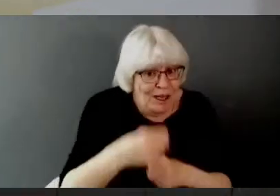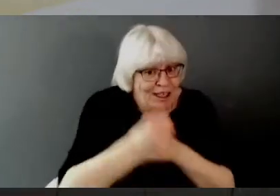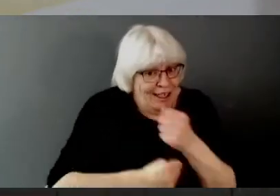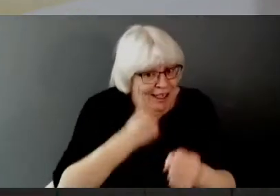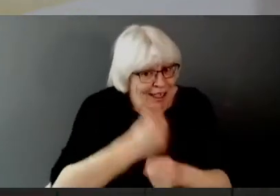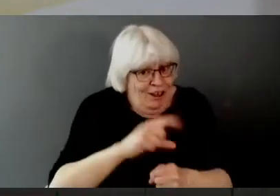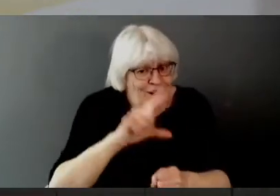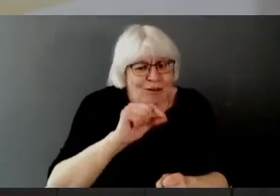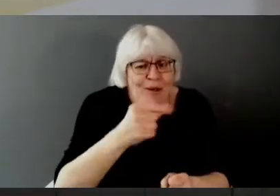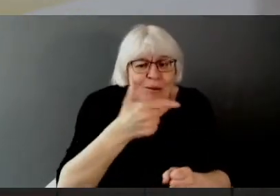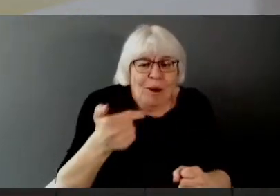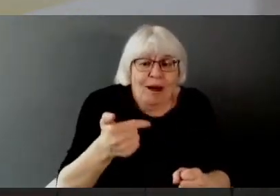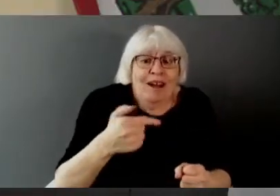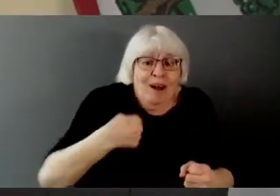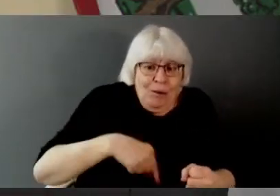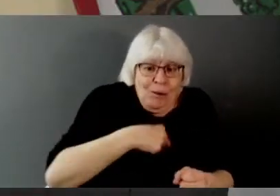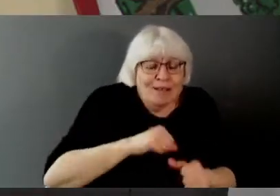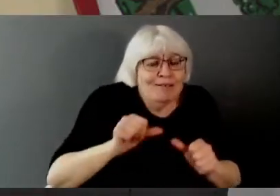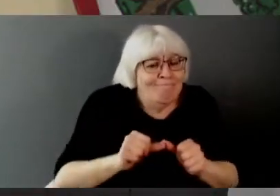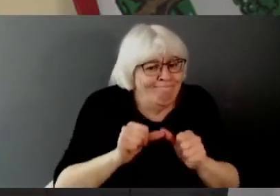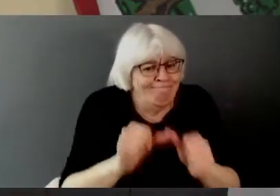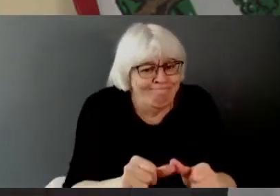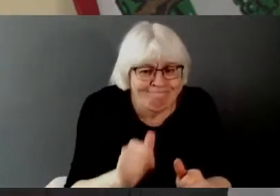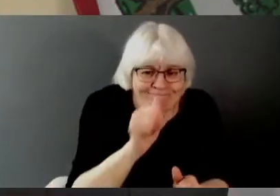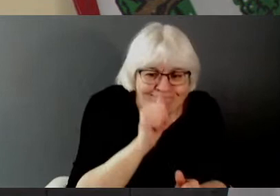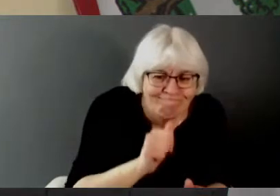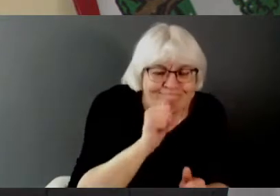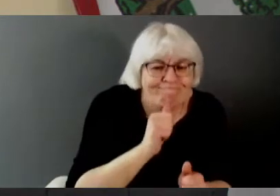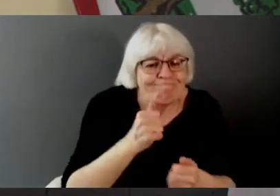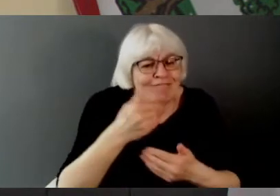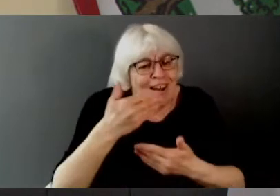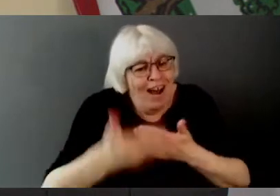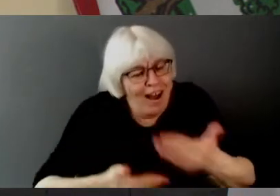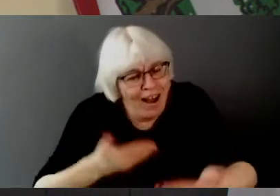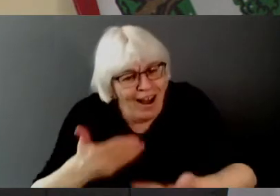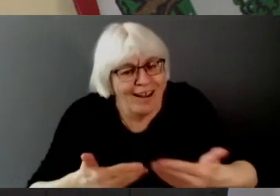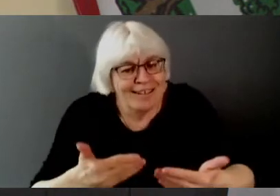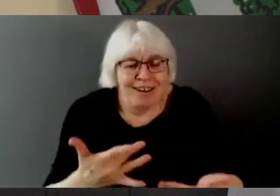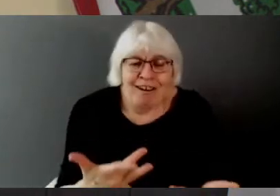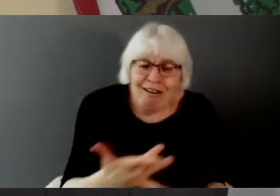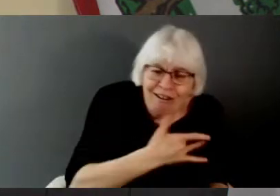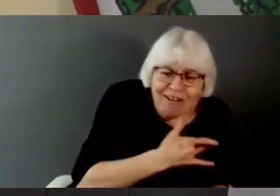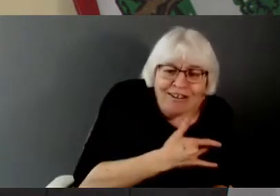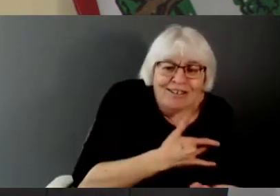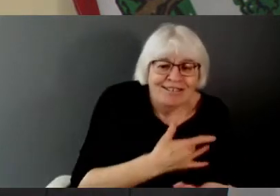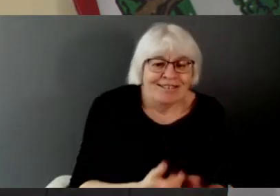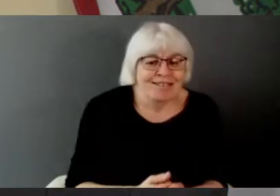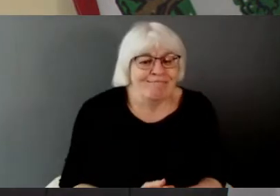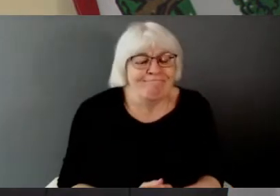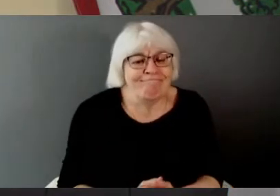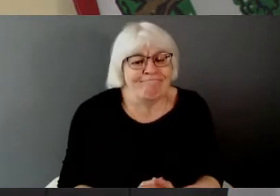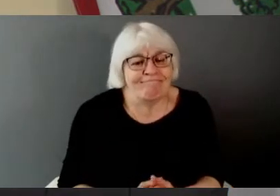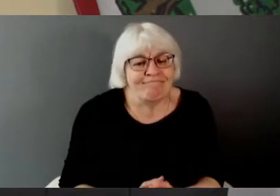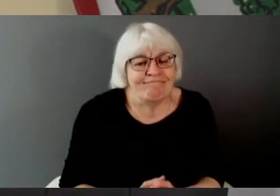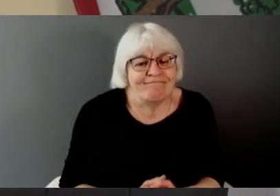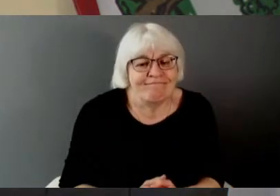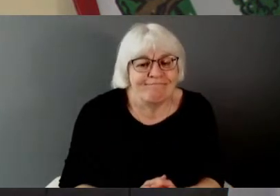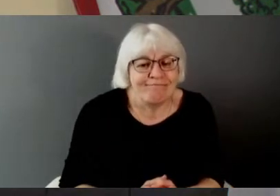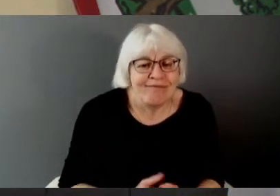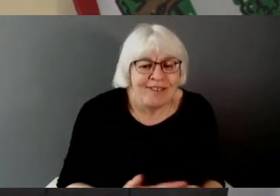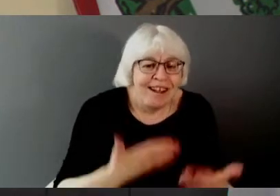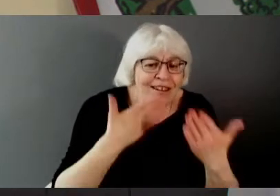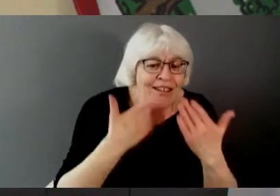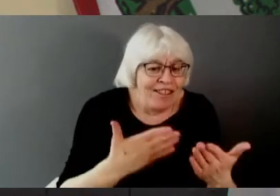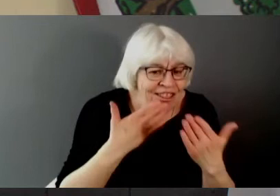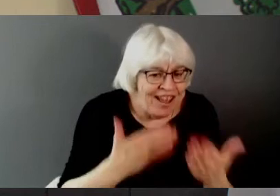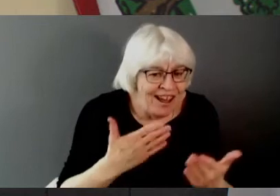kind. Thank you. Thank you, Dr. Morrison, Chief Dowling. We will now open up